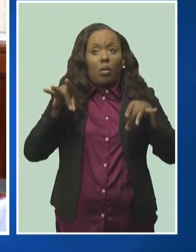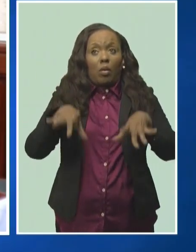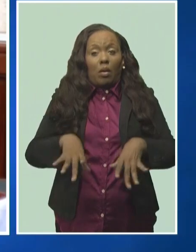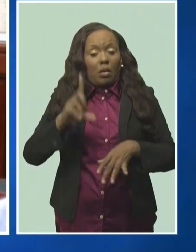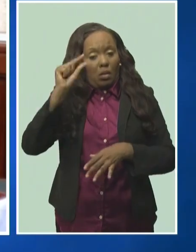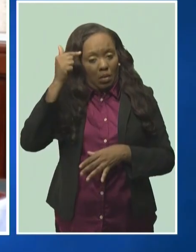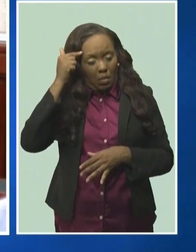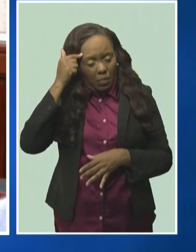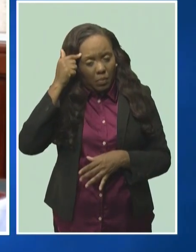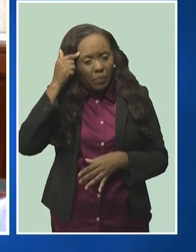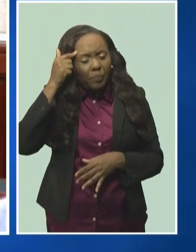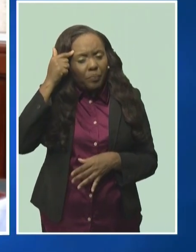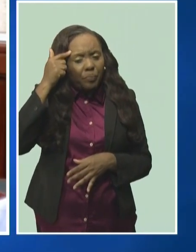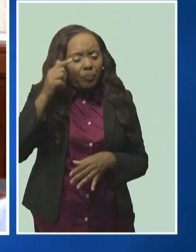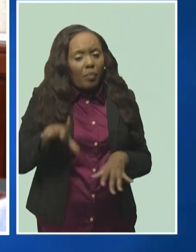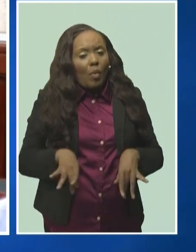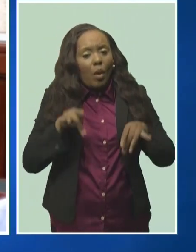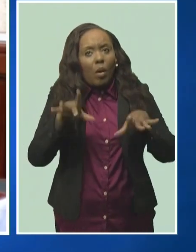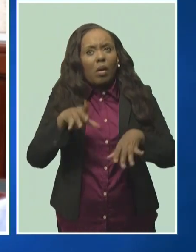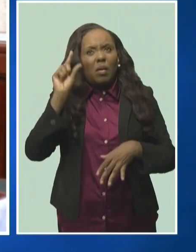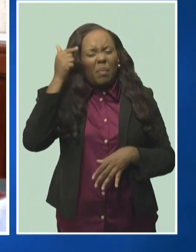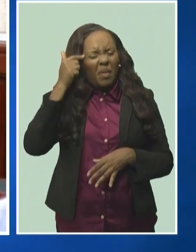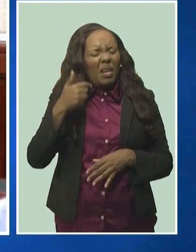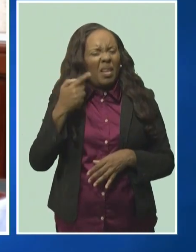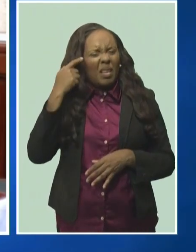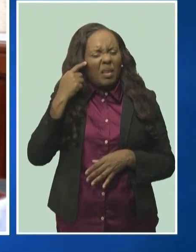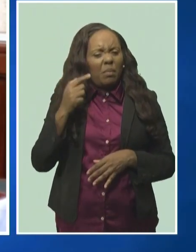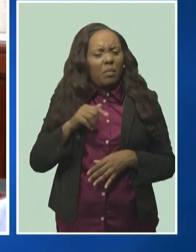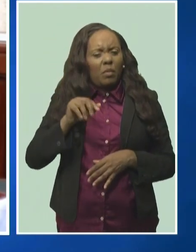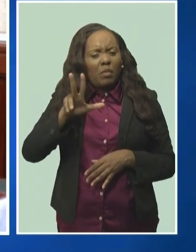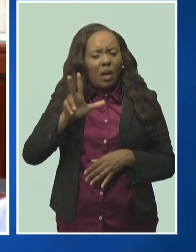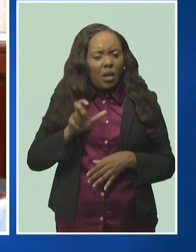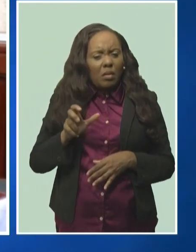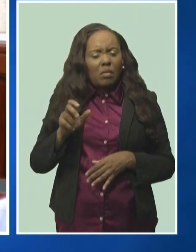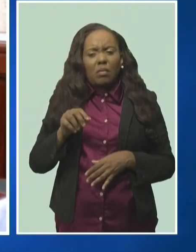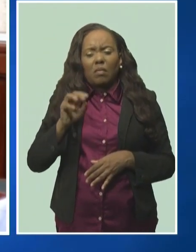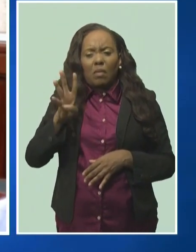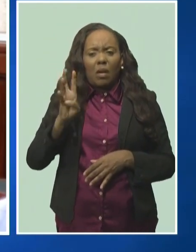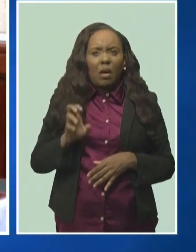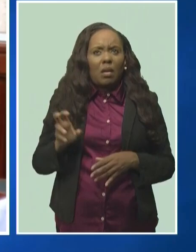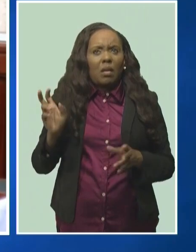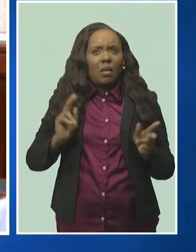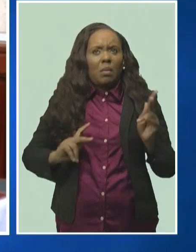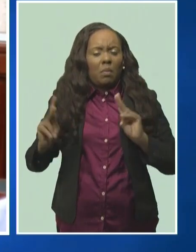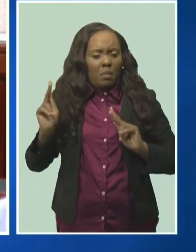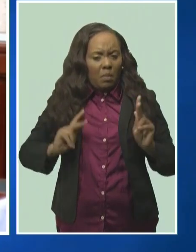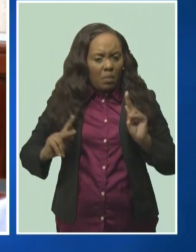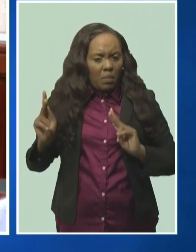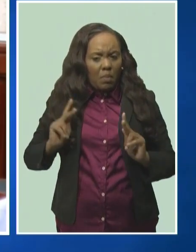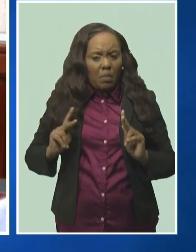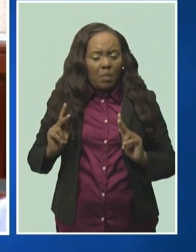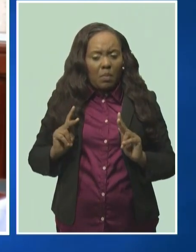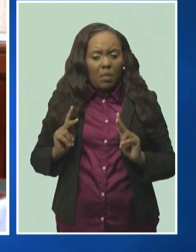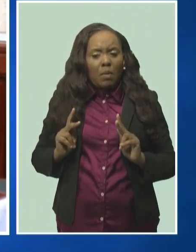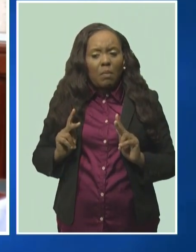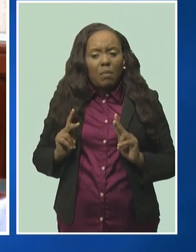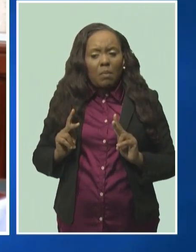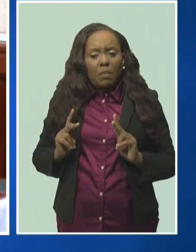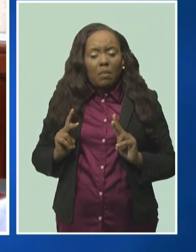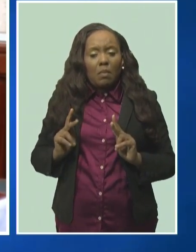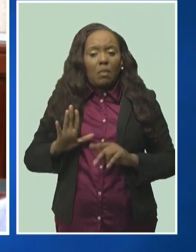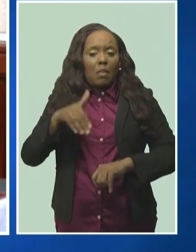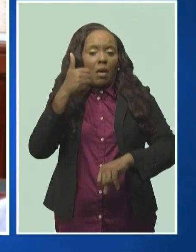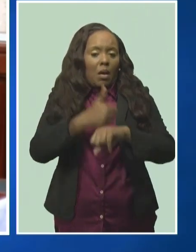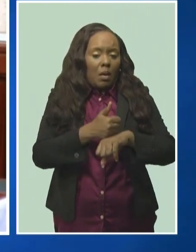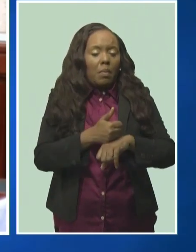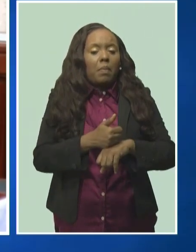to bringing I think it is 300 or 400 people every year to be brought from Tuvalu into